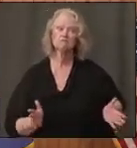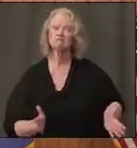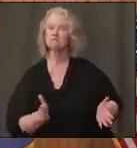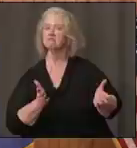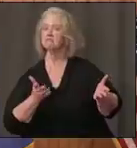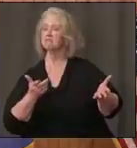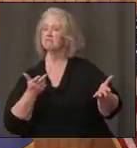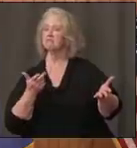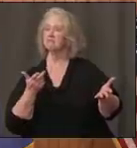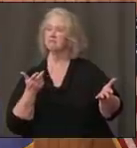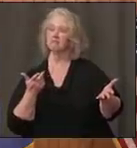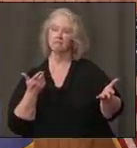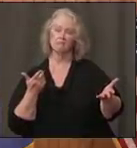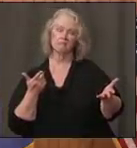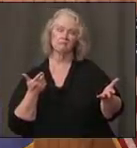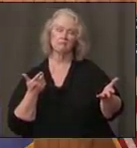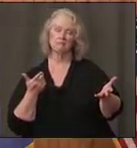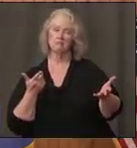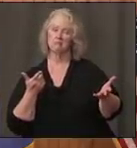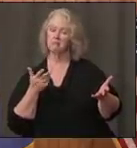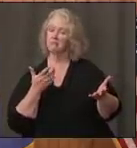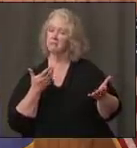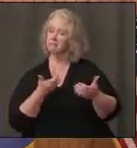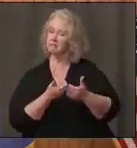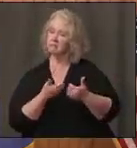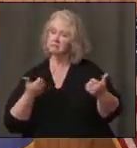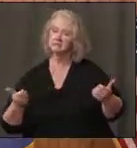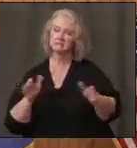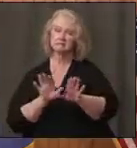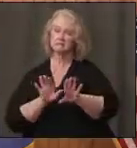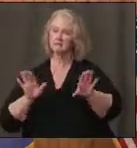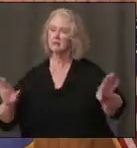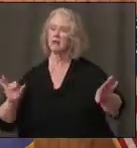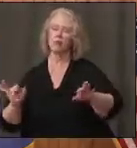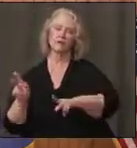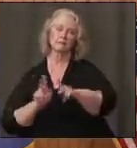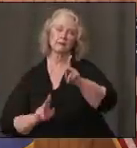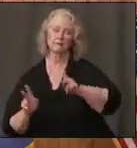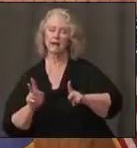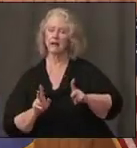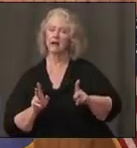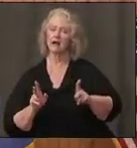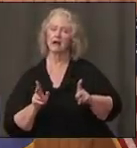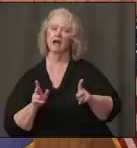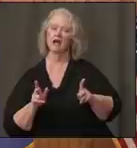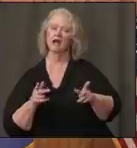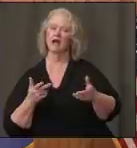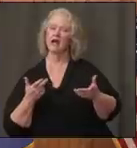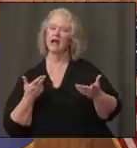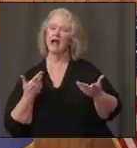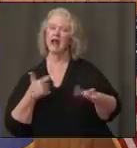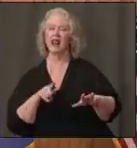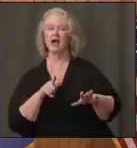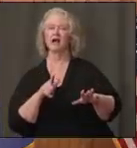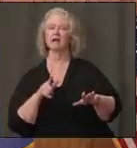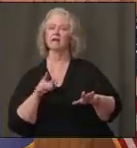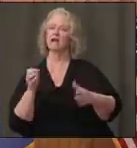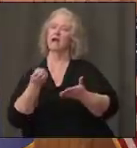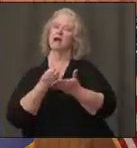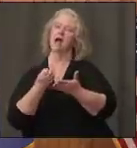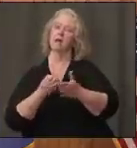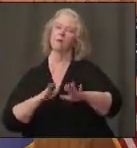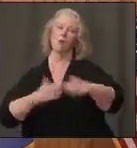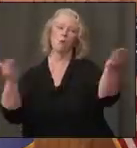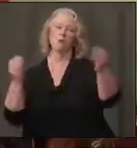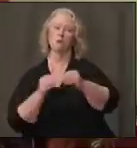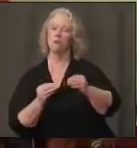or further somehow isolate these folks and let the economy reopen to a greater degree? I'm